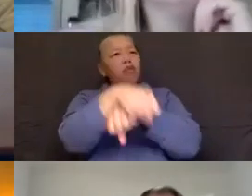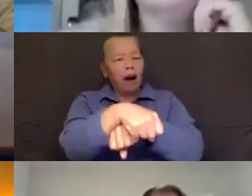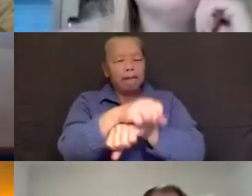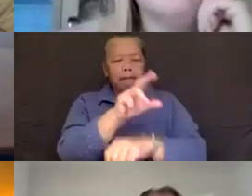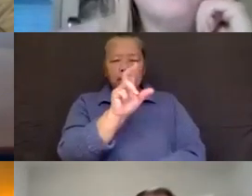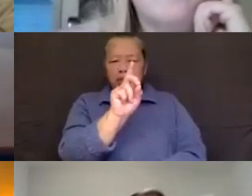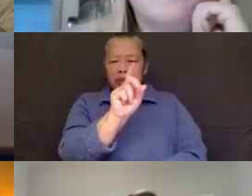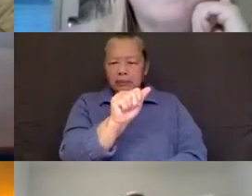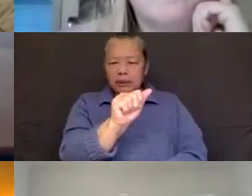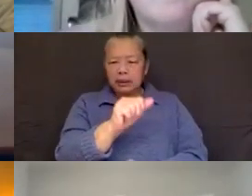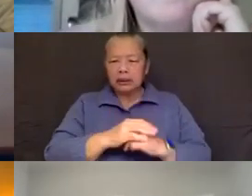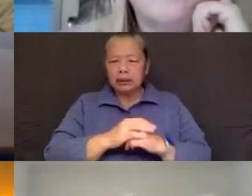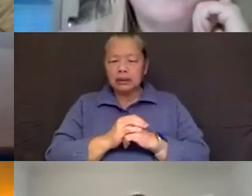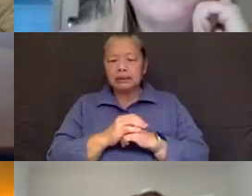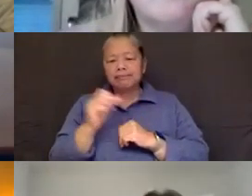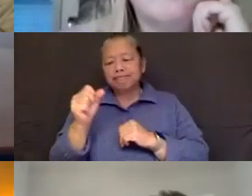Mm-hmm.